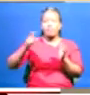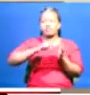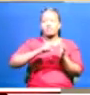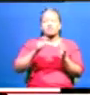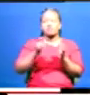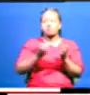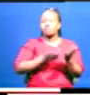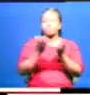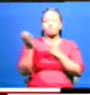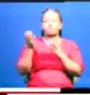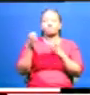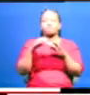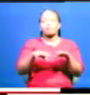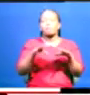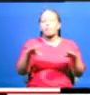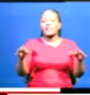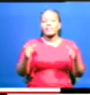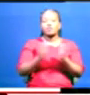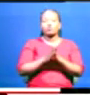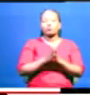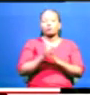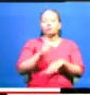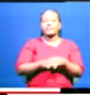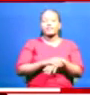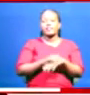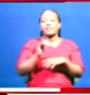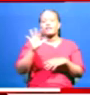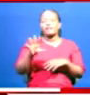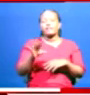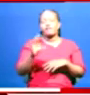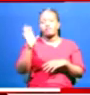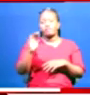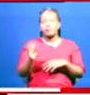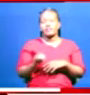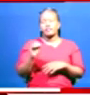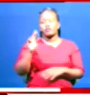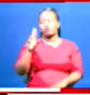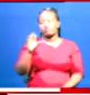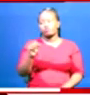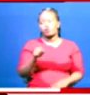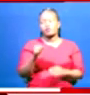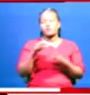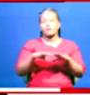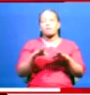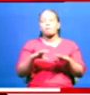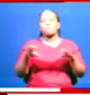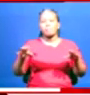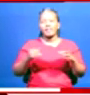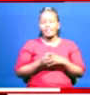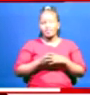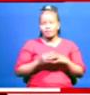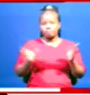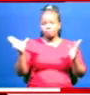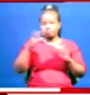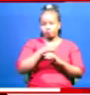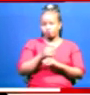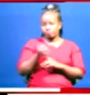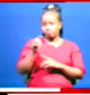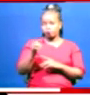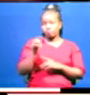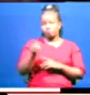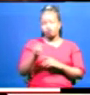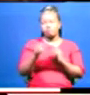and tapping into at least 5% of the U.S. market. To make the dream a reality, the country will have to navigate